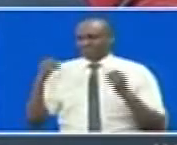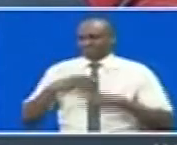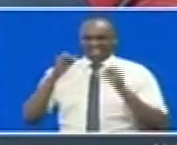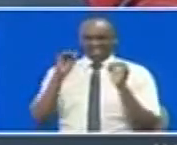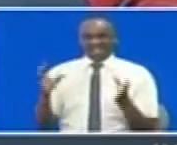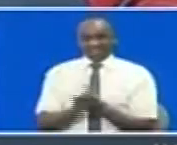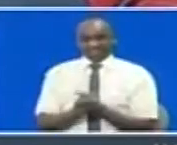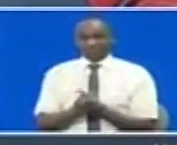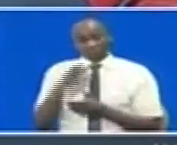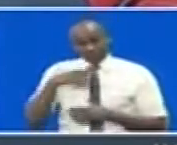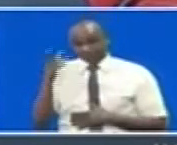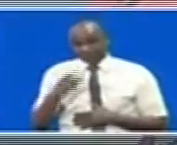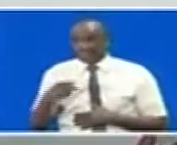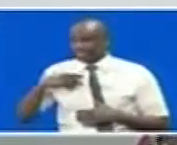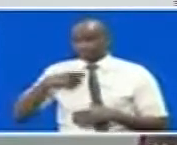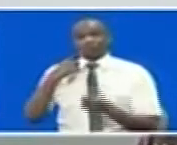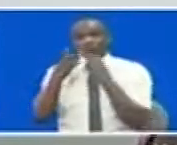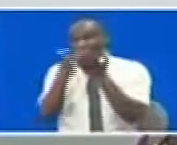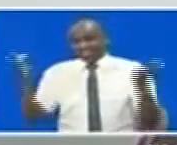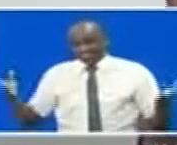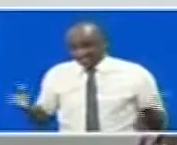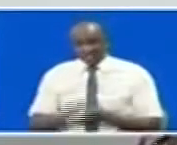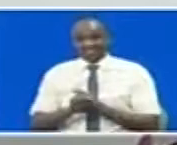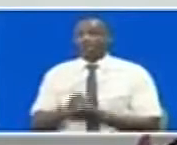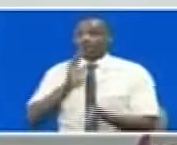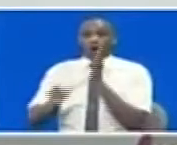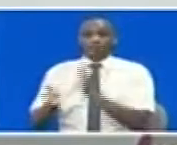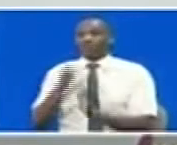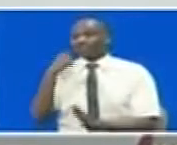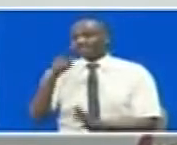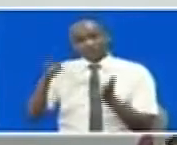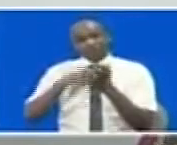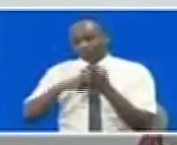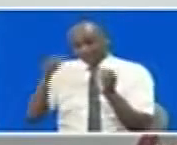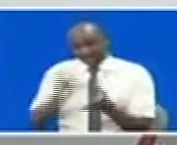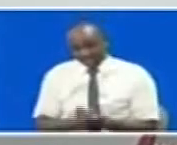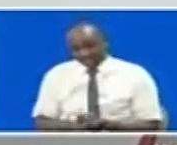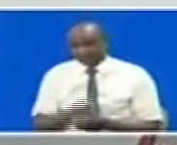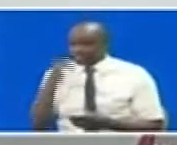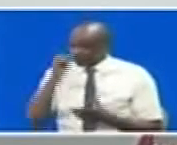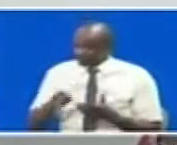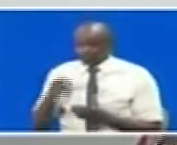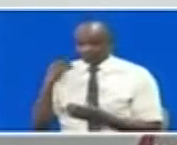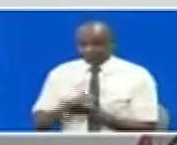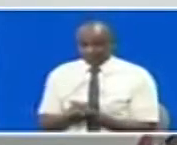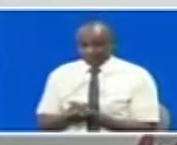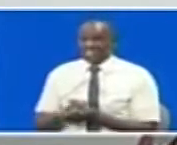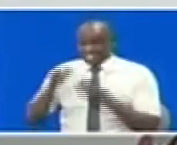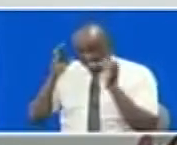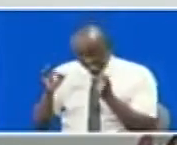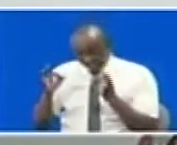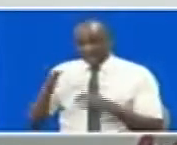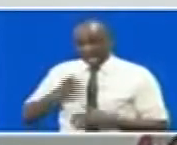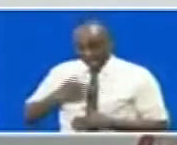open duck season. They're shooting in the air and there is nobody to tell them this is wrong. But like I pointed out, if